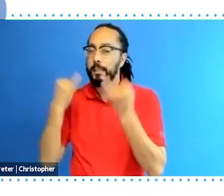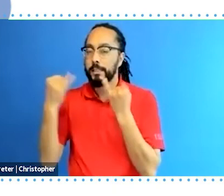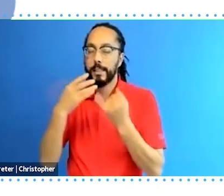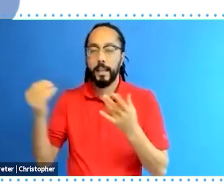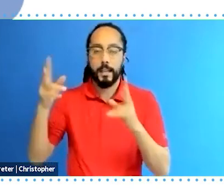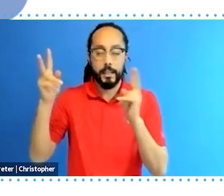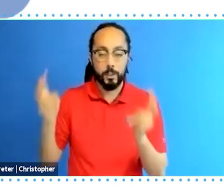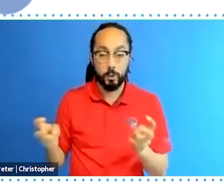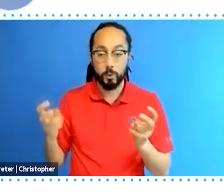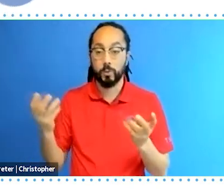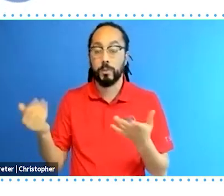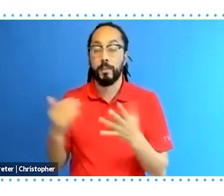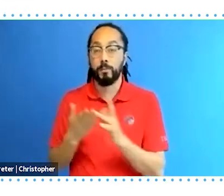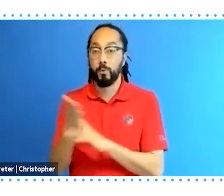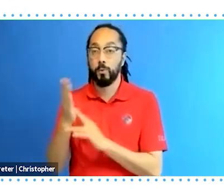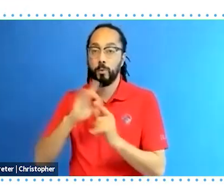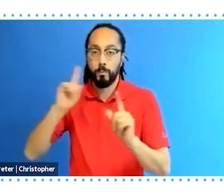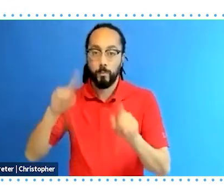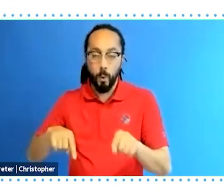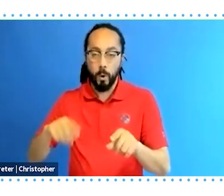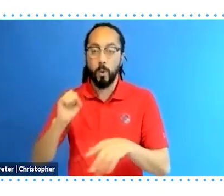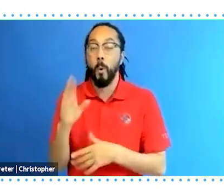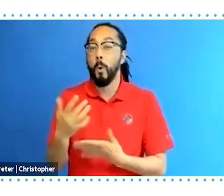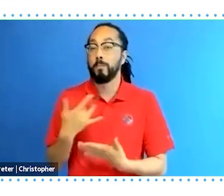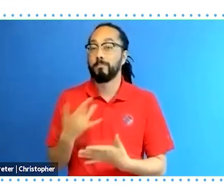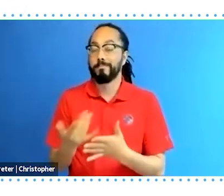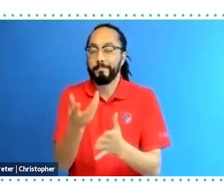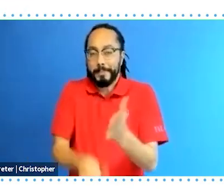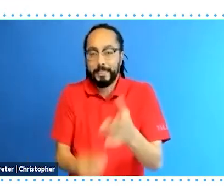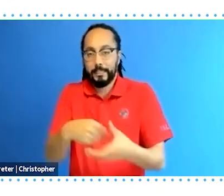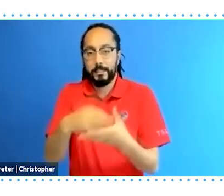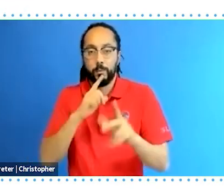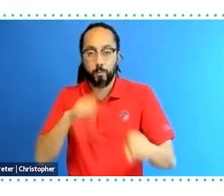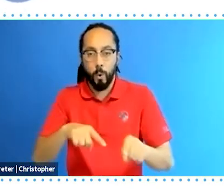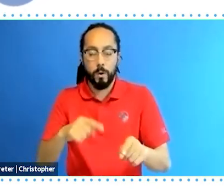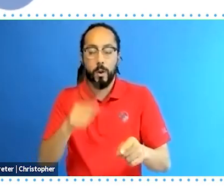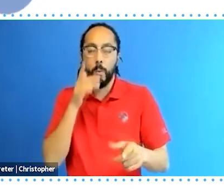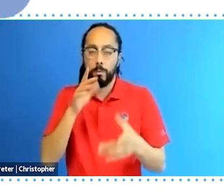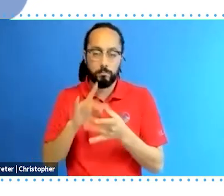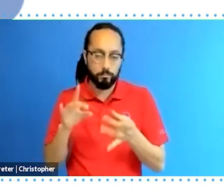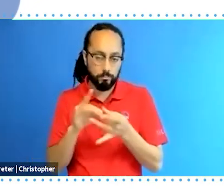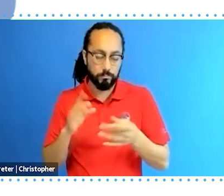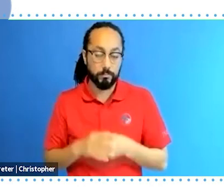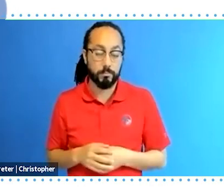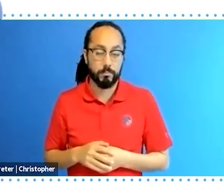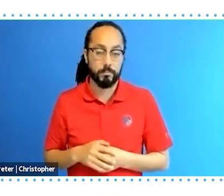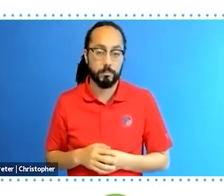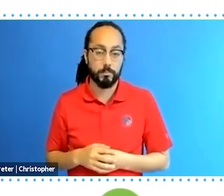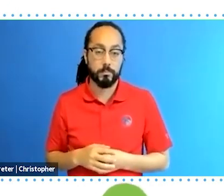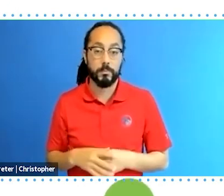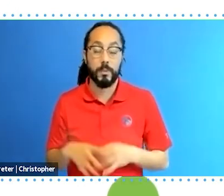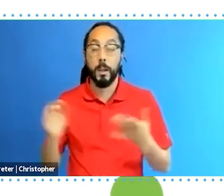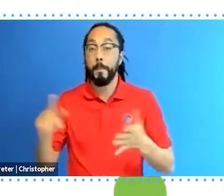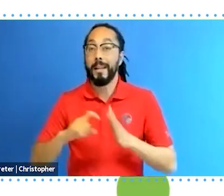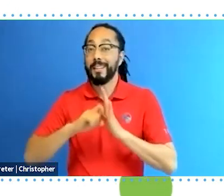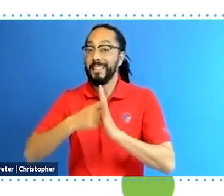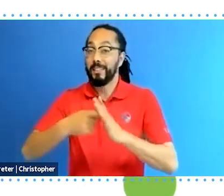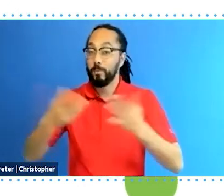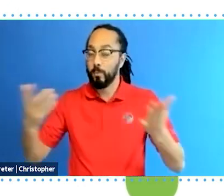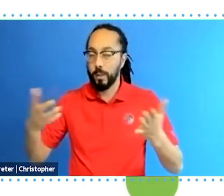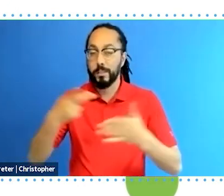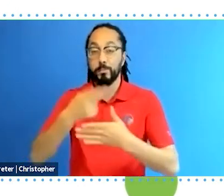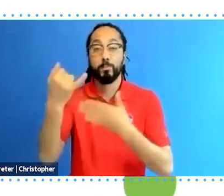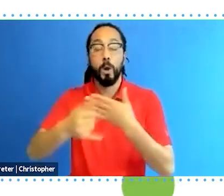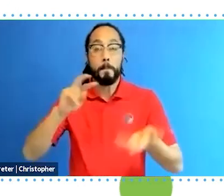either come through in the report or that get missed. And key here, though, is this whole project is not intended to be a kind of